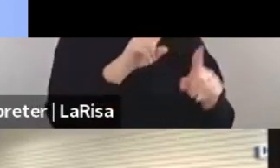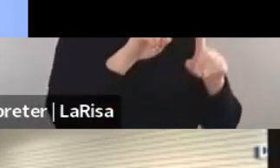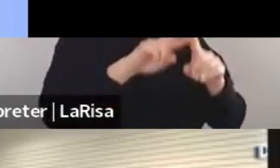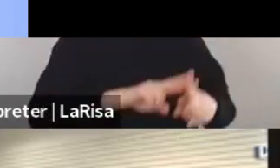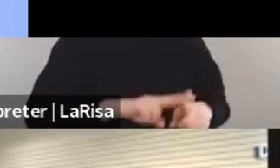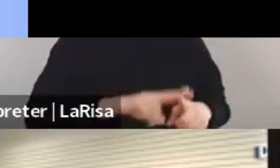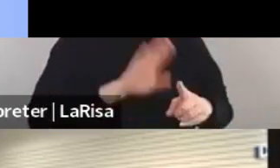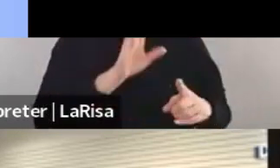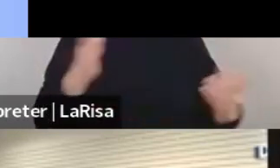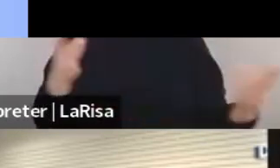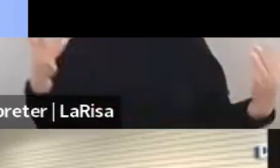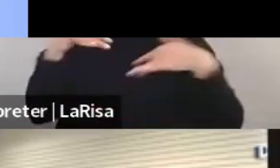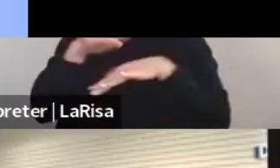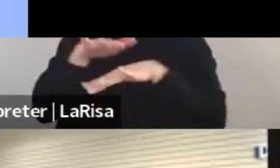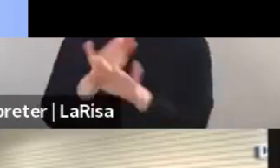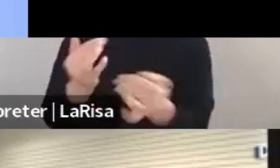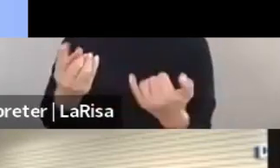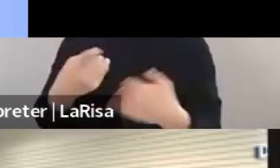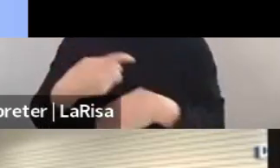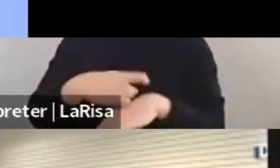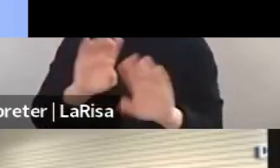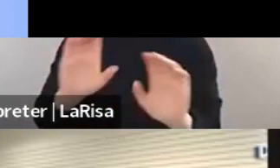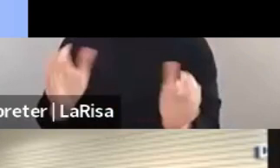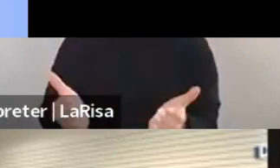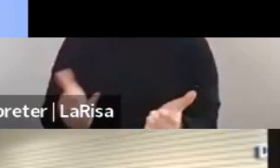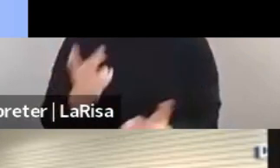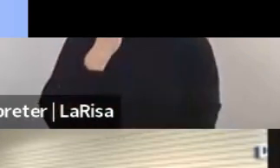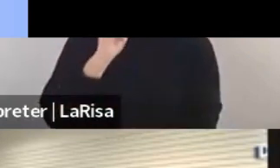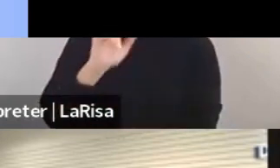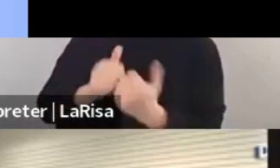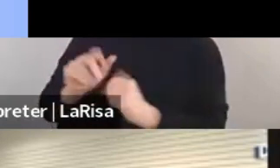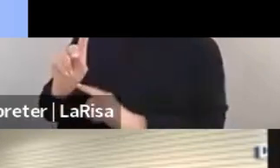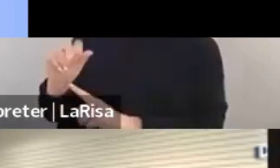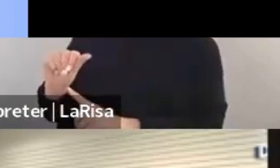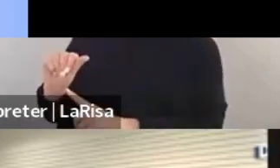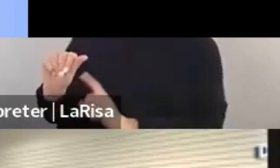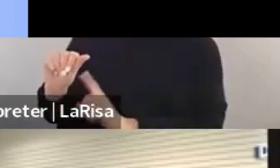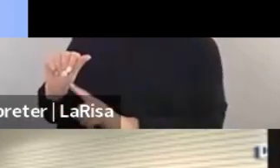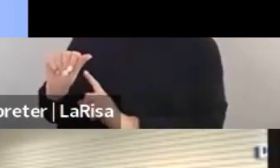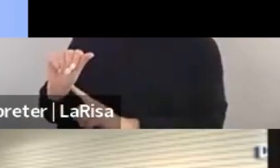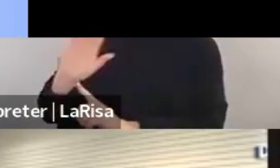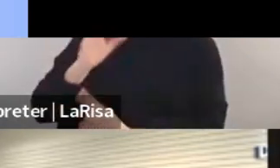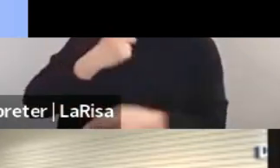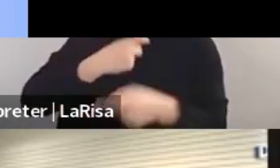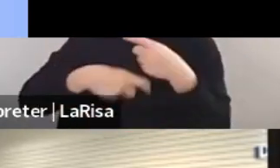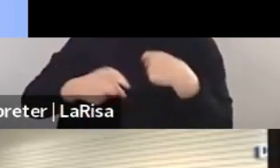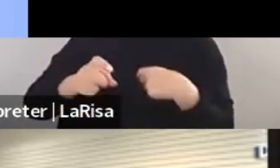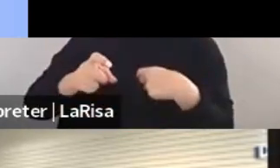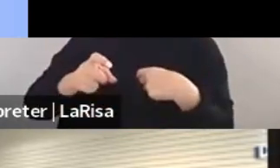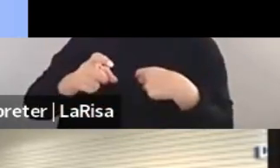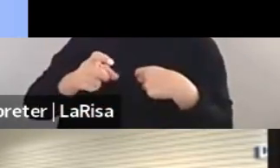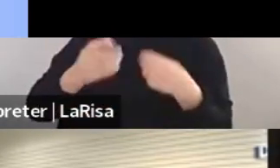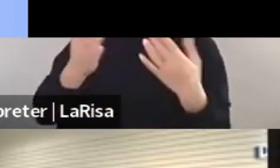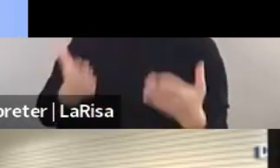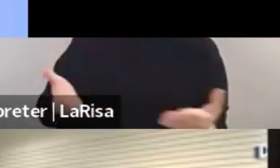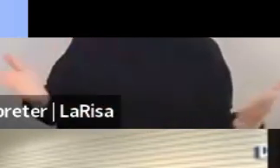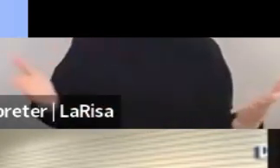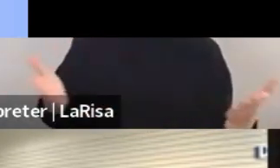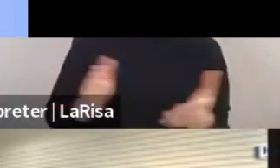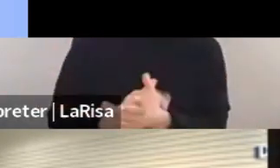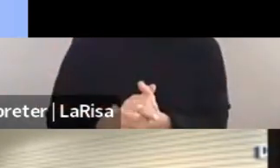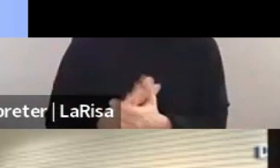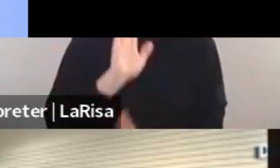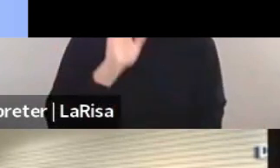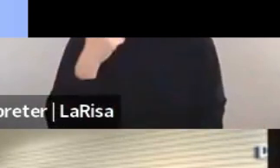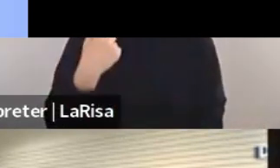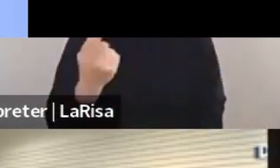are going to bring all that in and show how disability maybe changes that a little